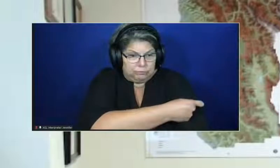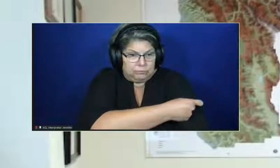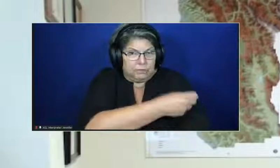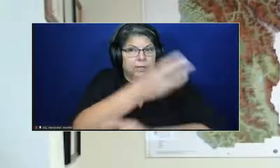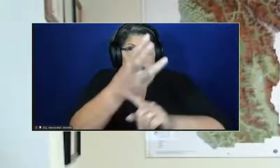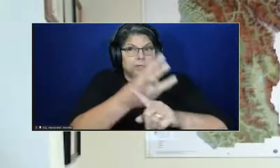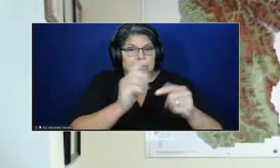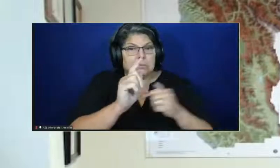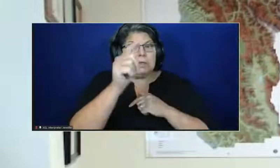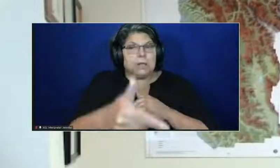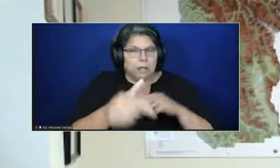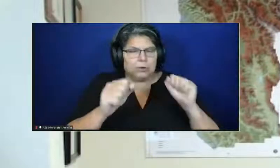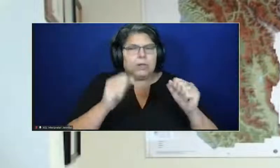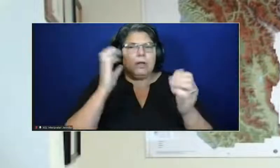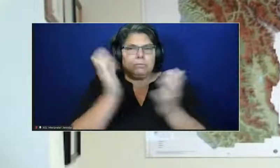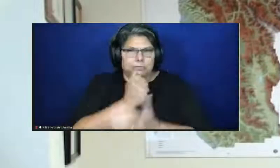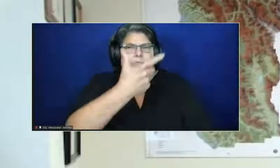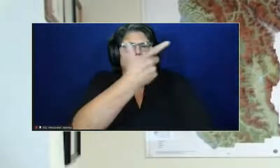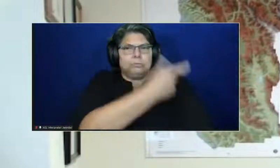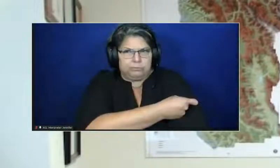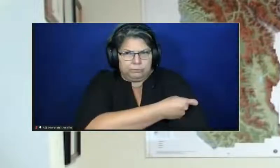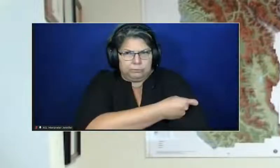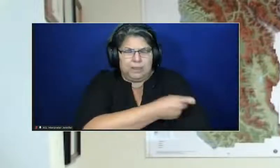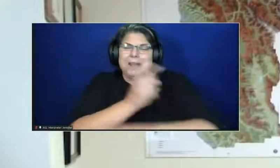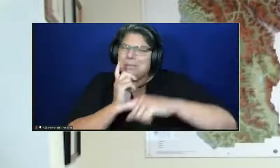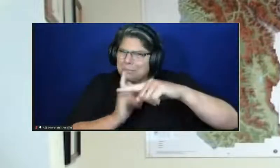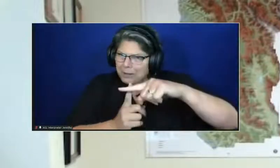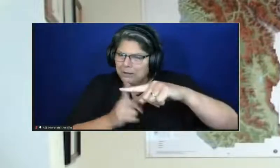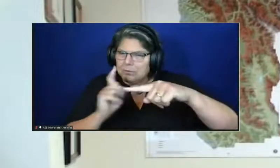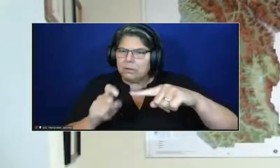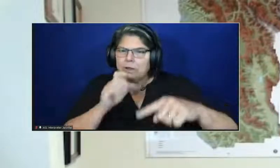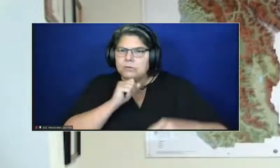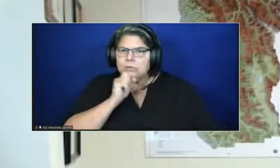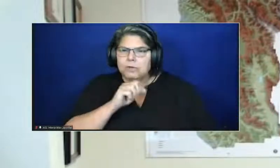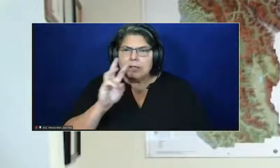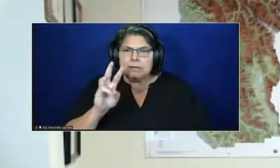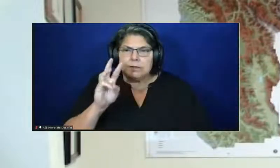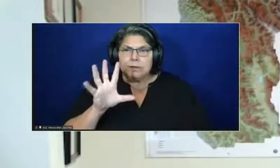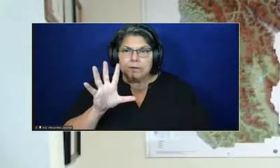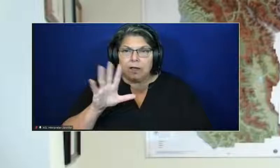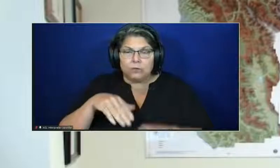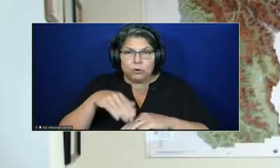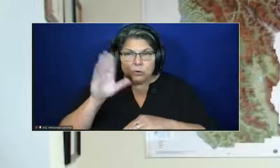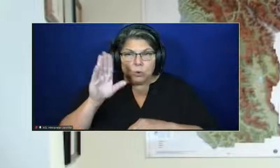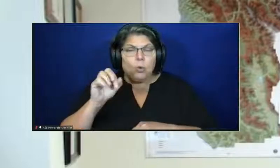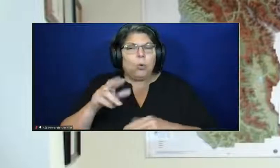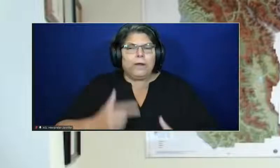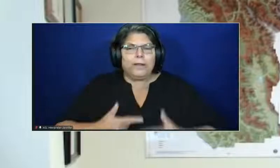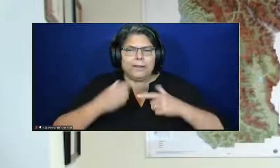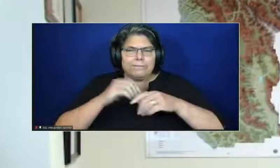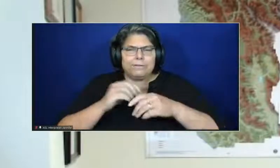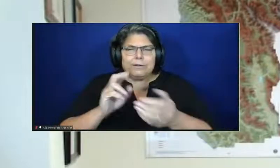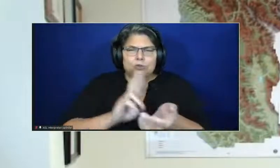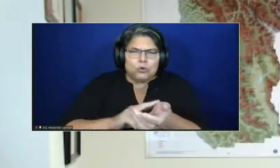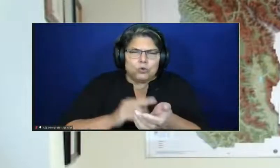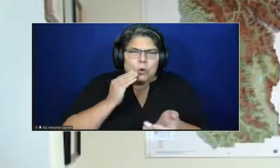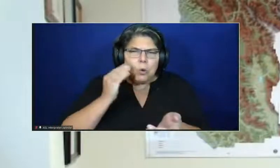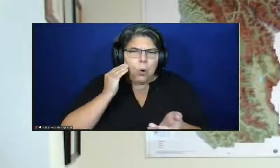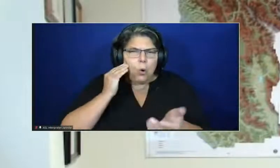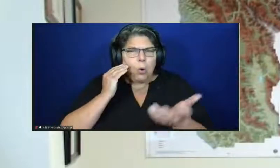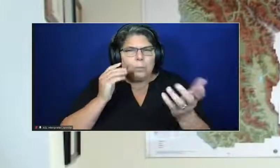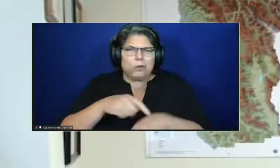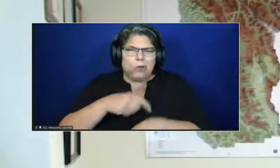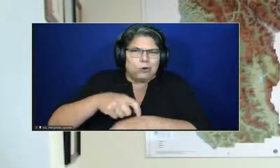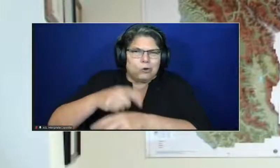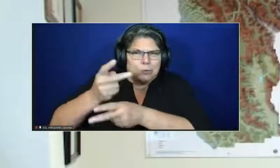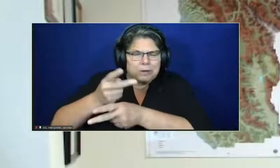vaccination, and you are over 65 or live in a long-term care or skilled nursing facility. Those